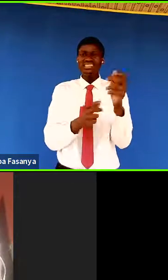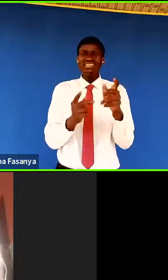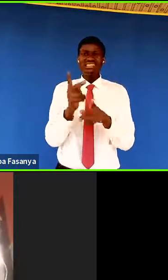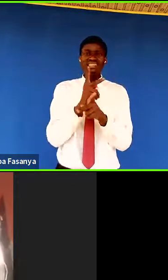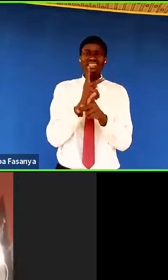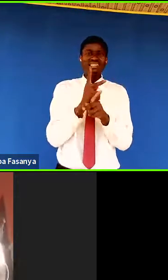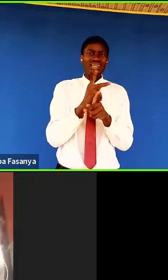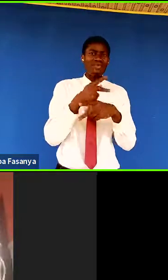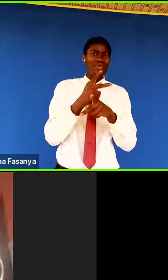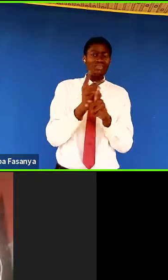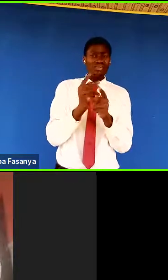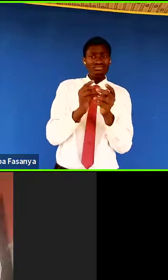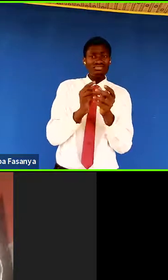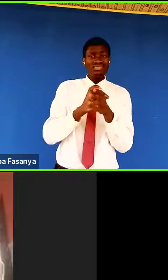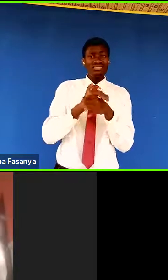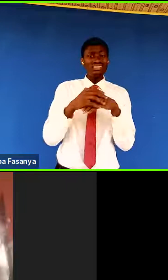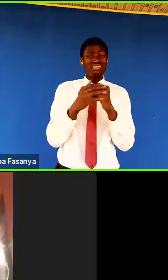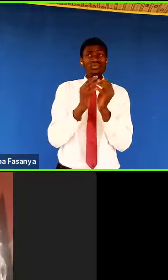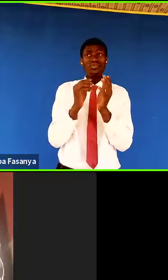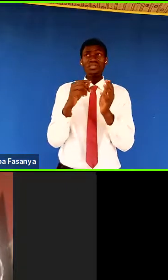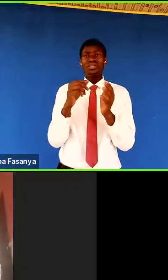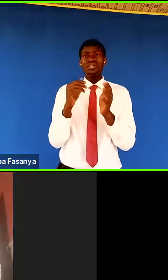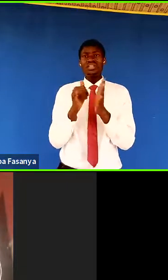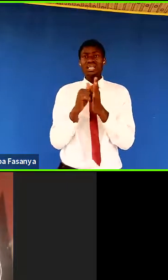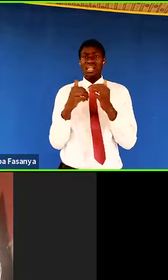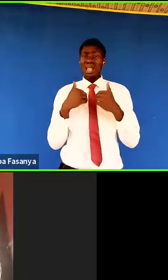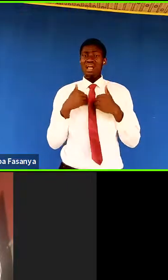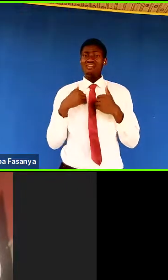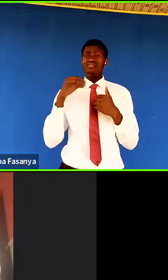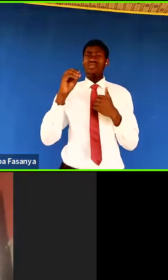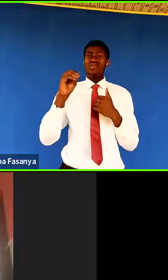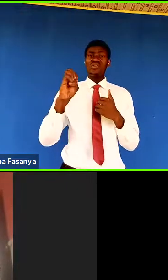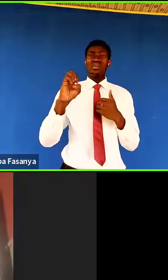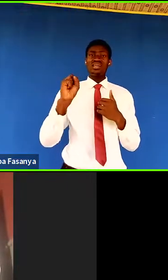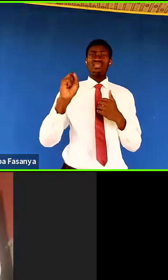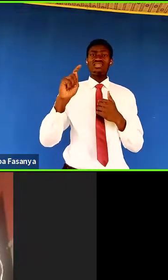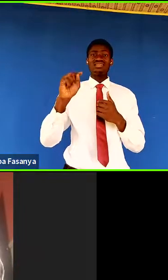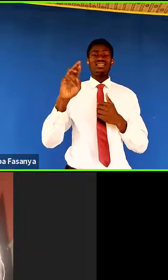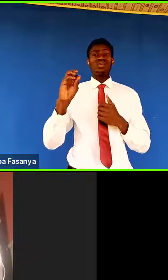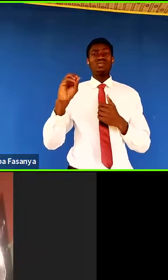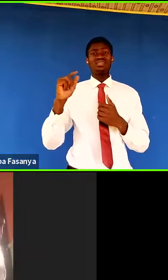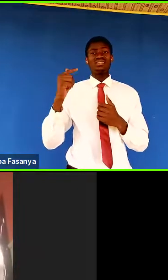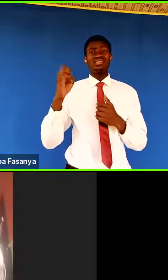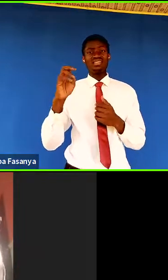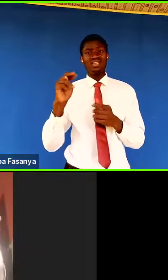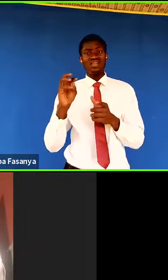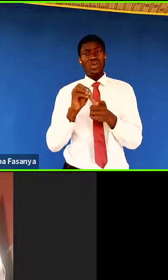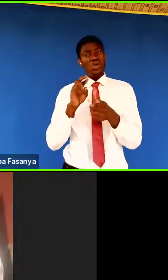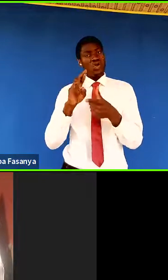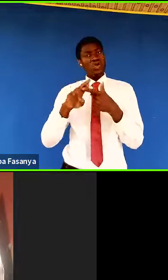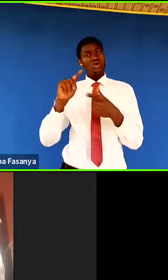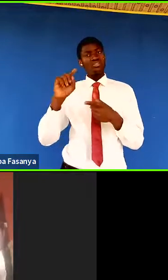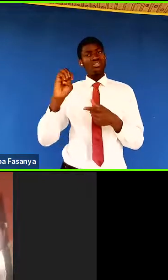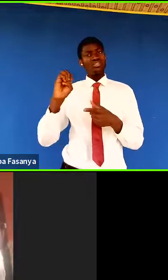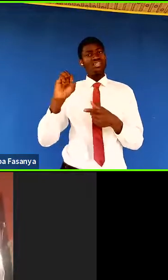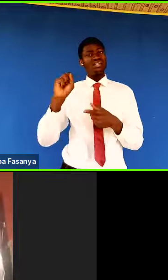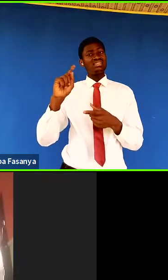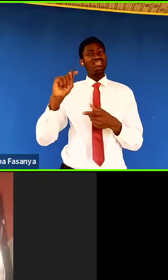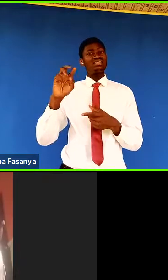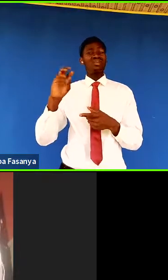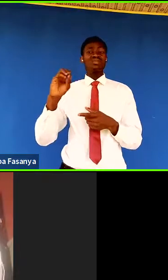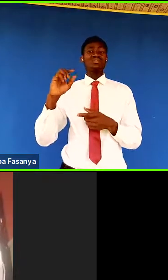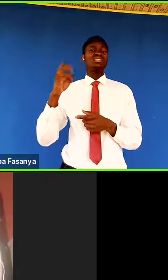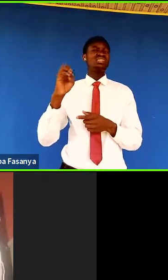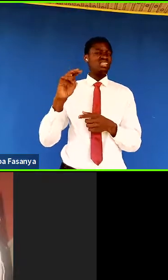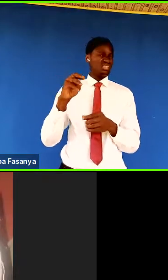And sometimes some of these herbal remedies that we use for various things too can affect, because some of these herbal remedies,